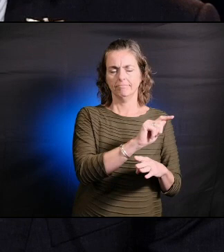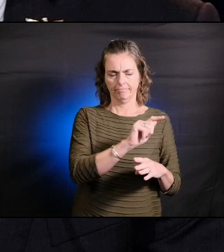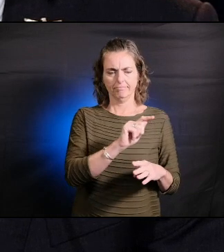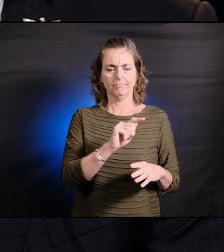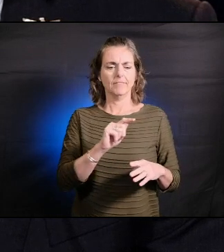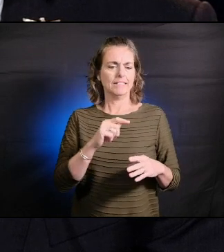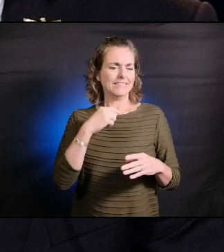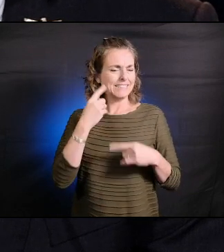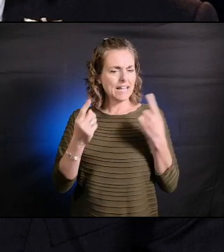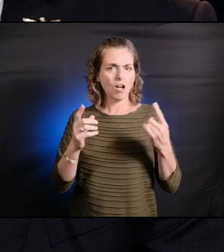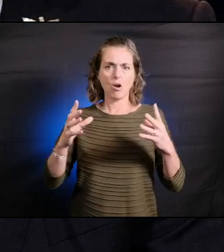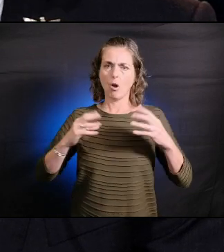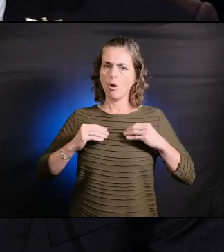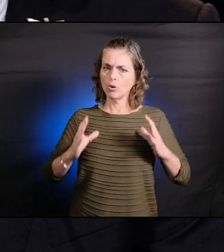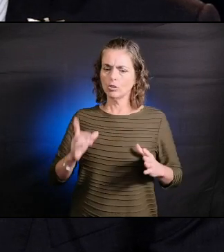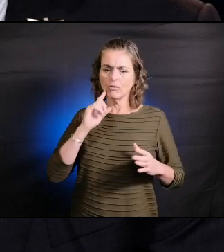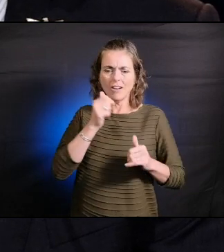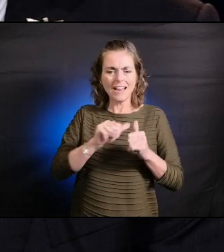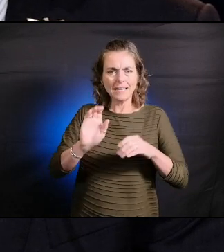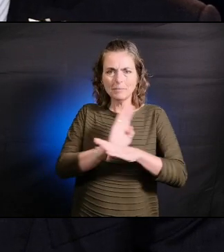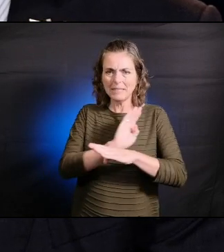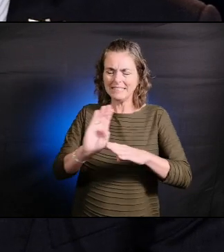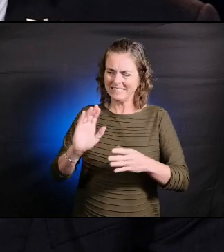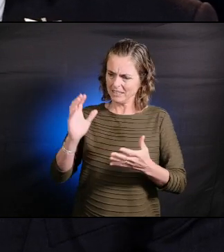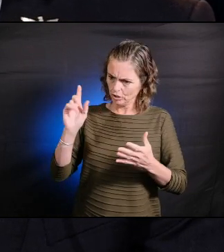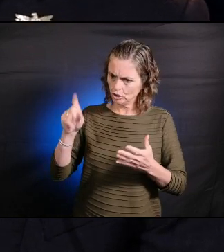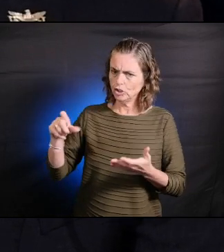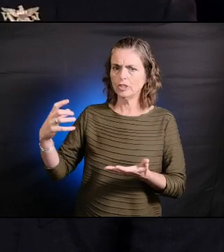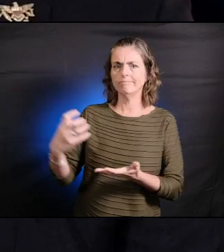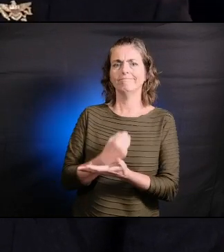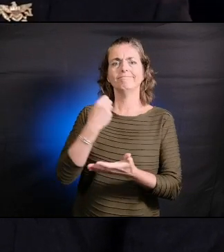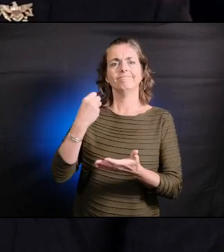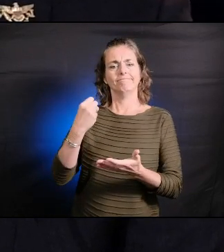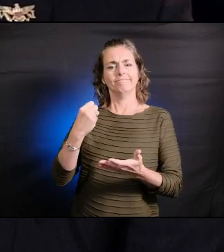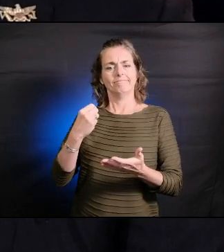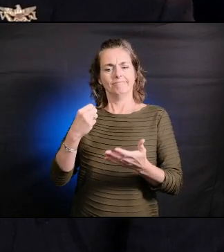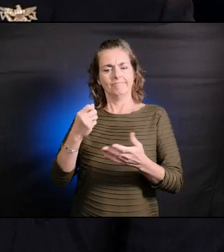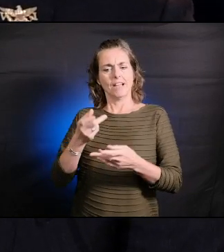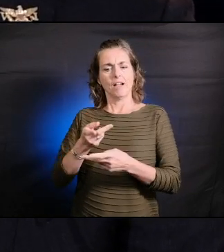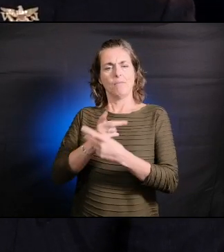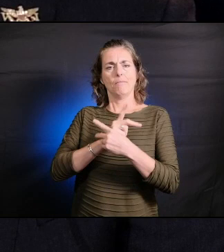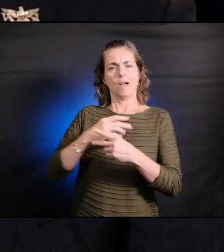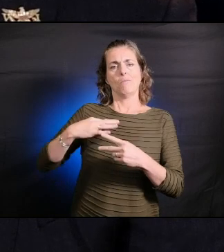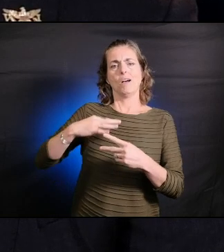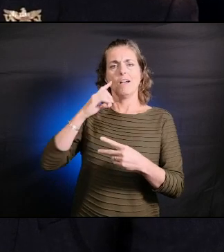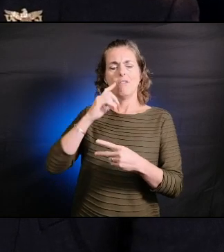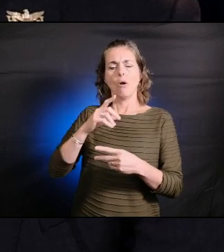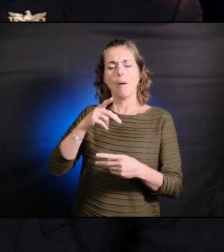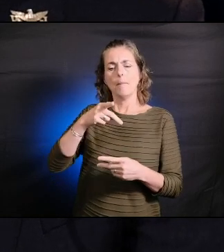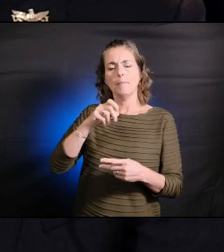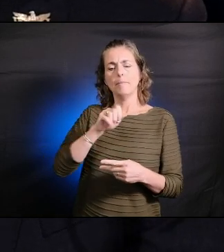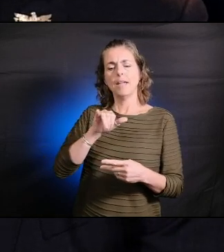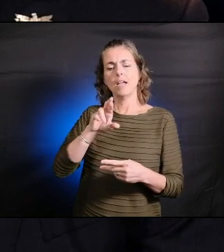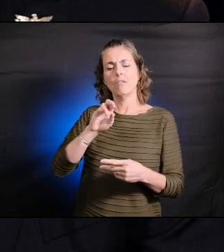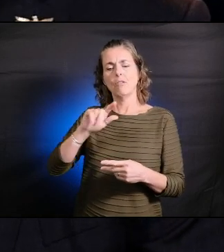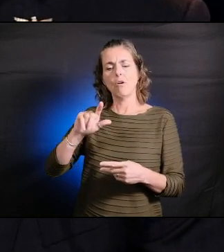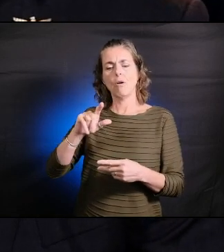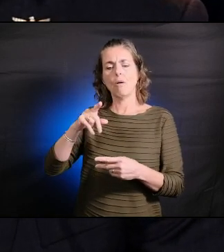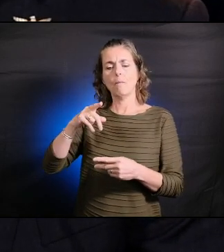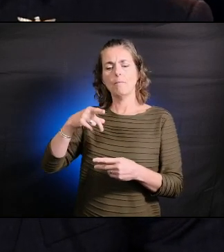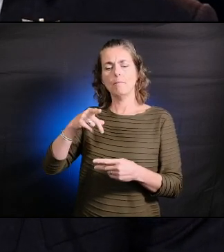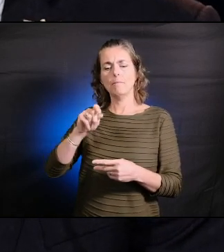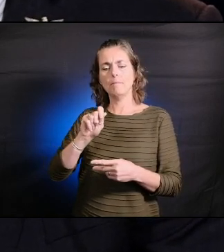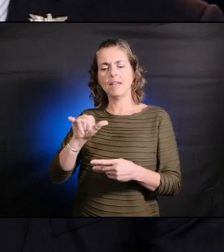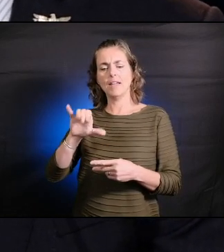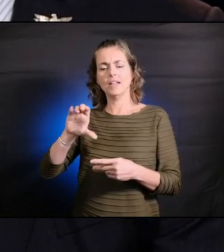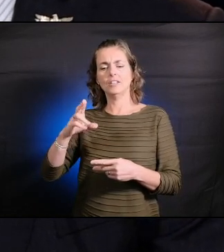business owners in the territory to take advantage of the Paycheck Protection Plan. We are in round 2 of